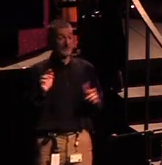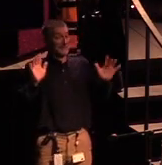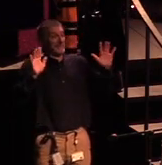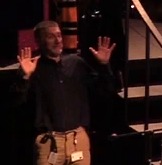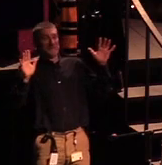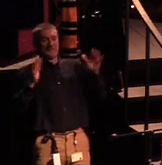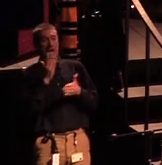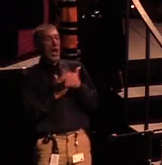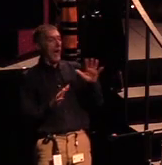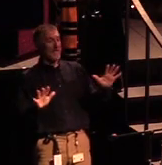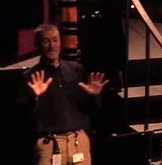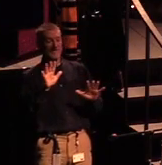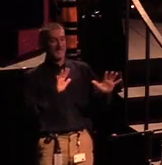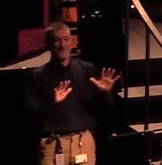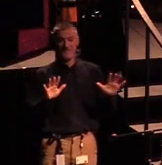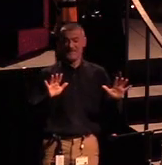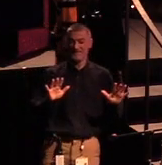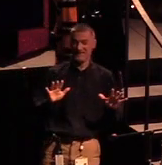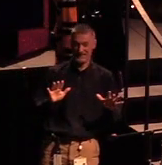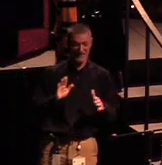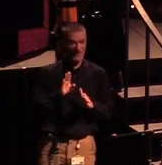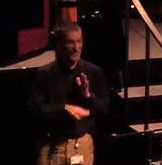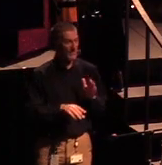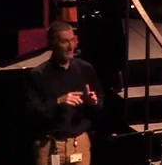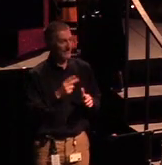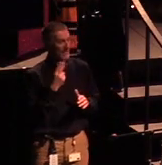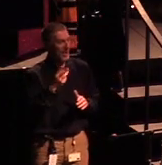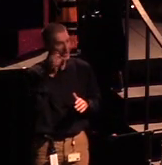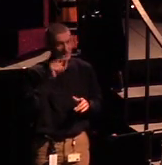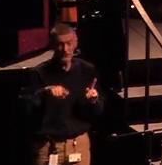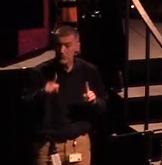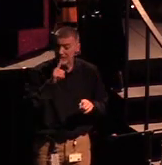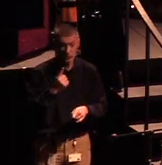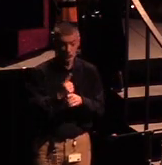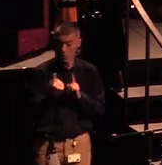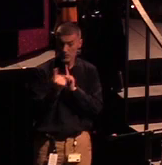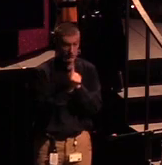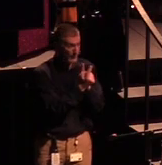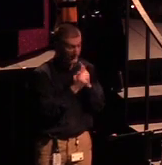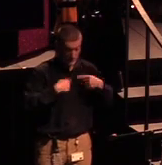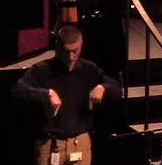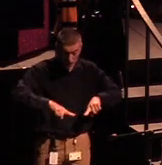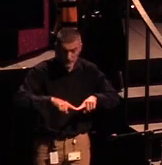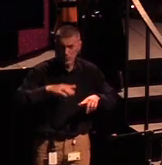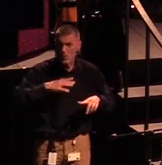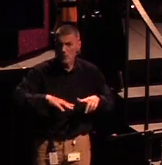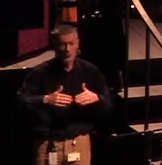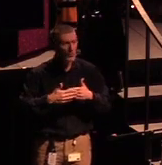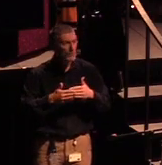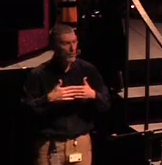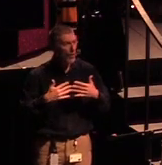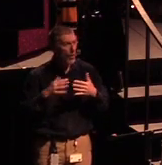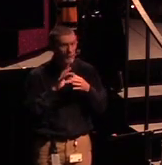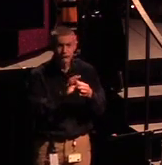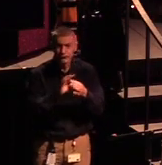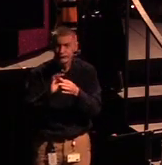virtually made up of my collar but do please do please do talk to us we are really interested to build greater links with